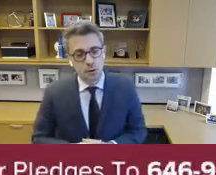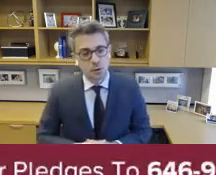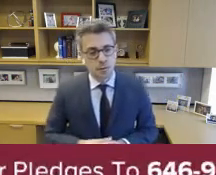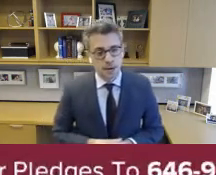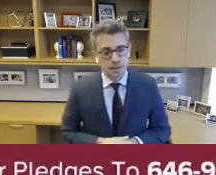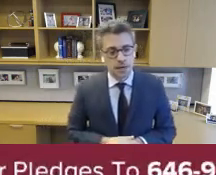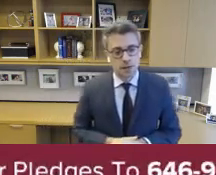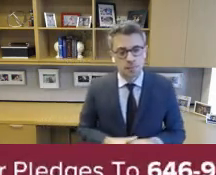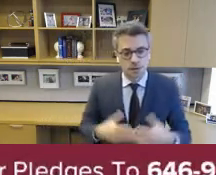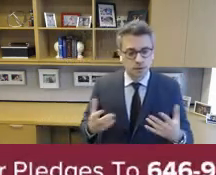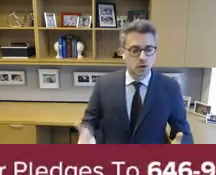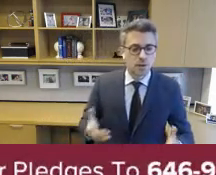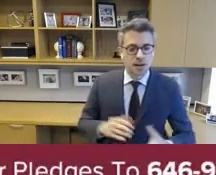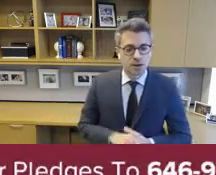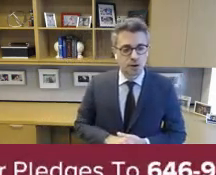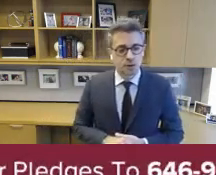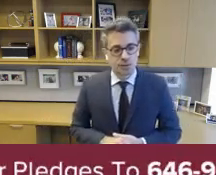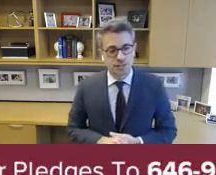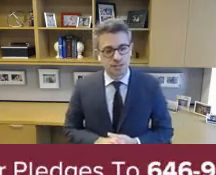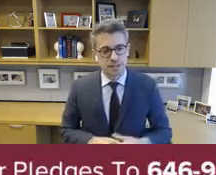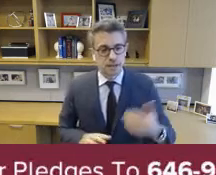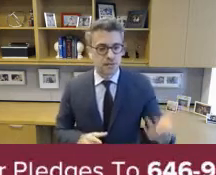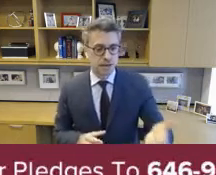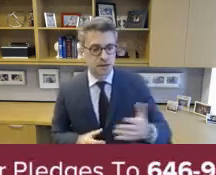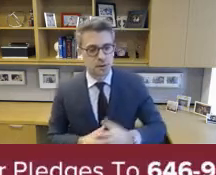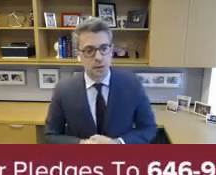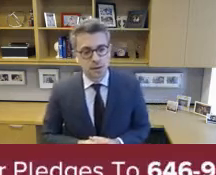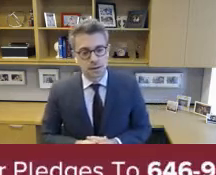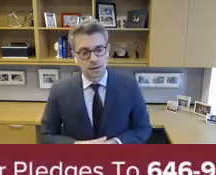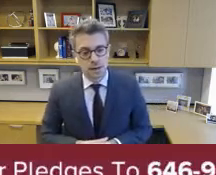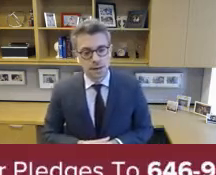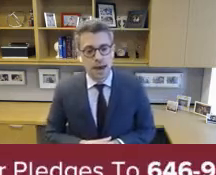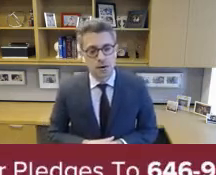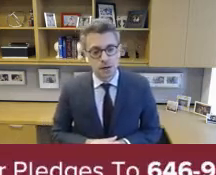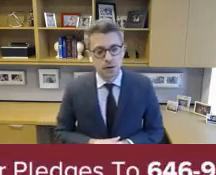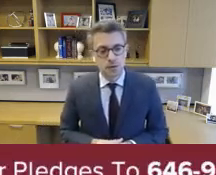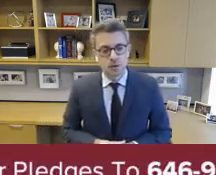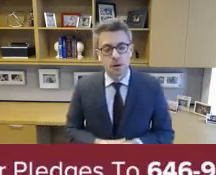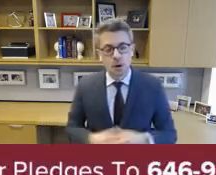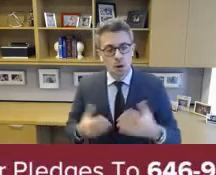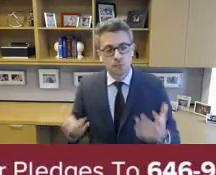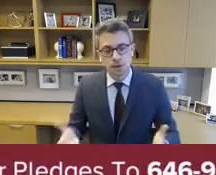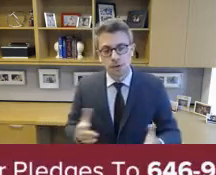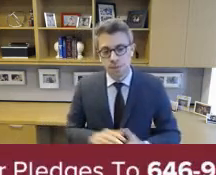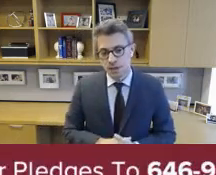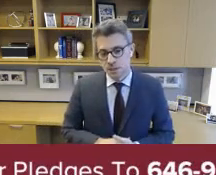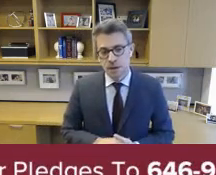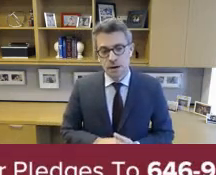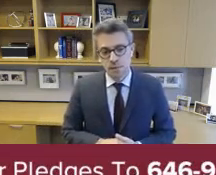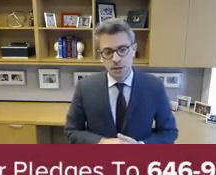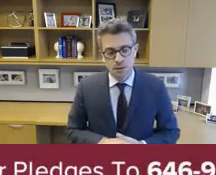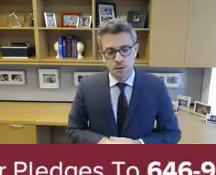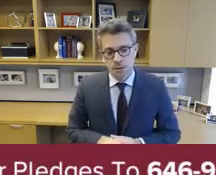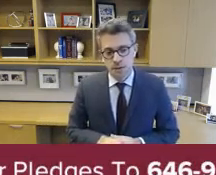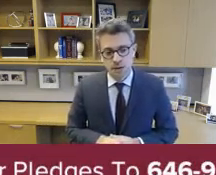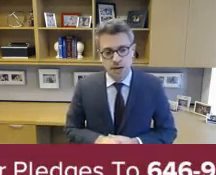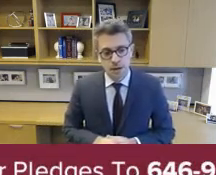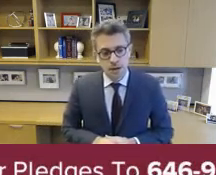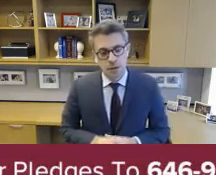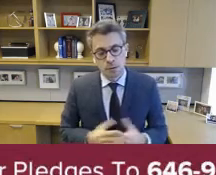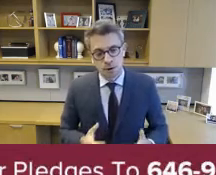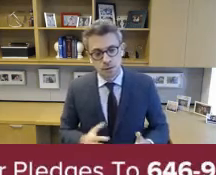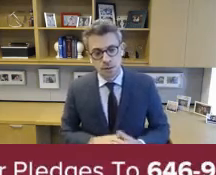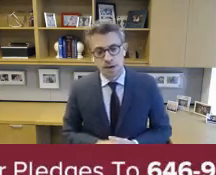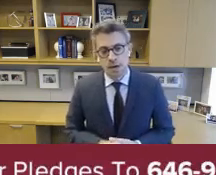you who may be giving, but there's so many other good reasons to give. Thank you, Karen Hughes. Hopefully, you've been inspired by the stories